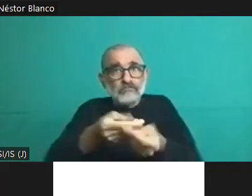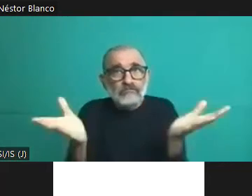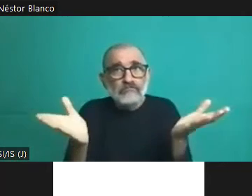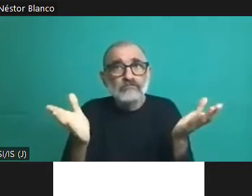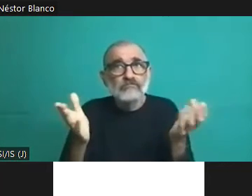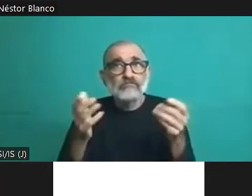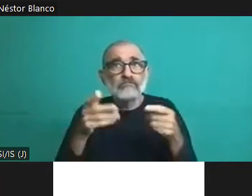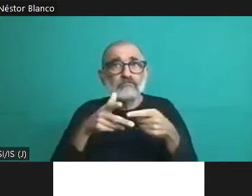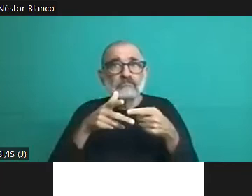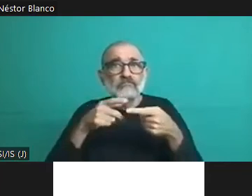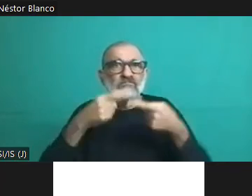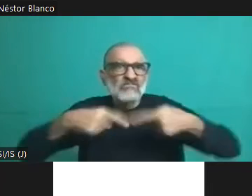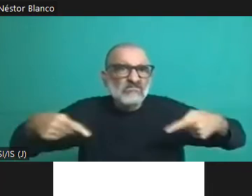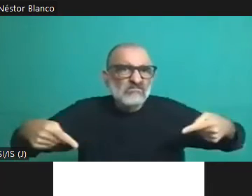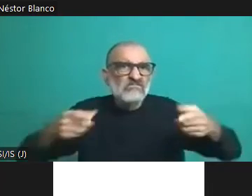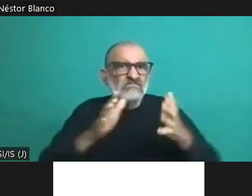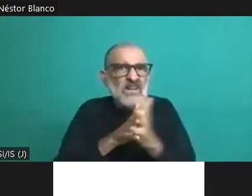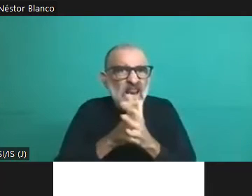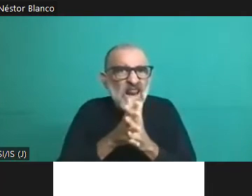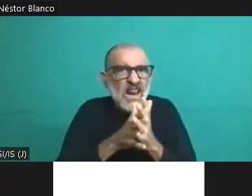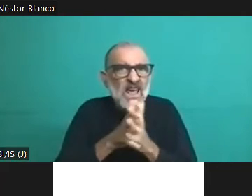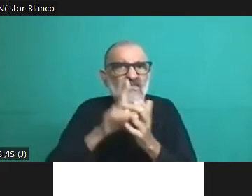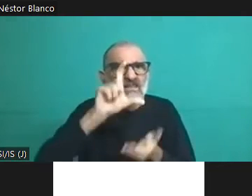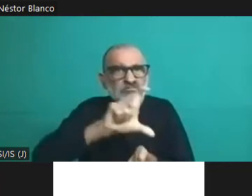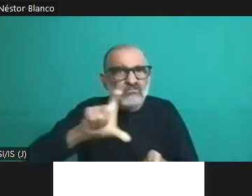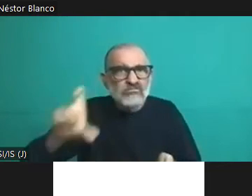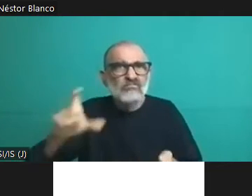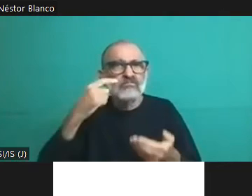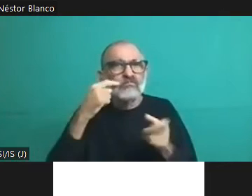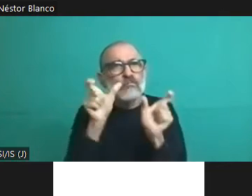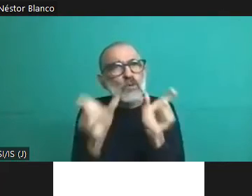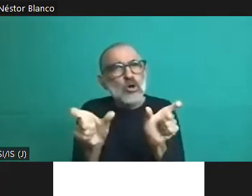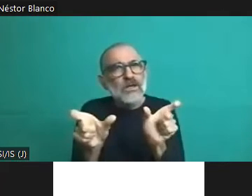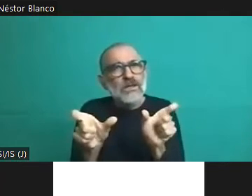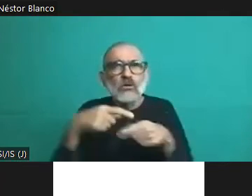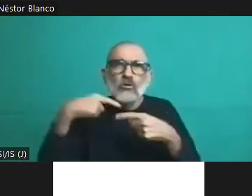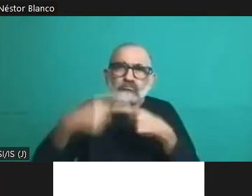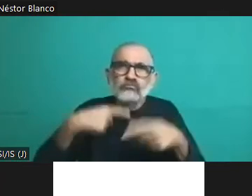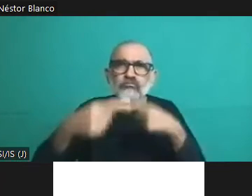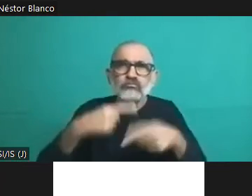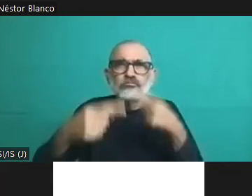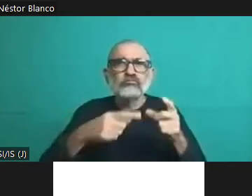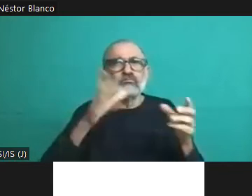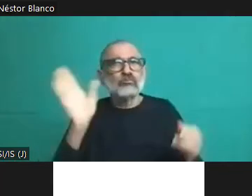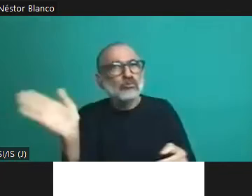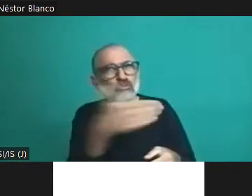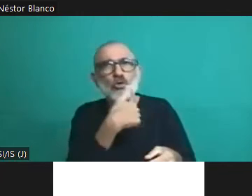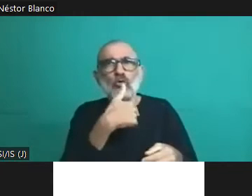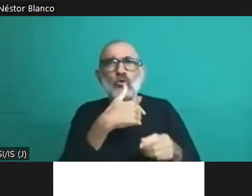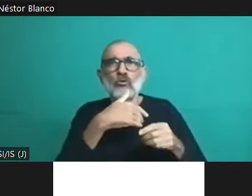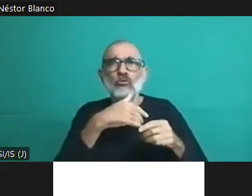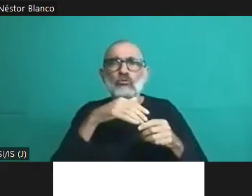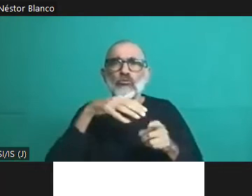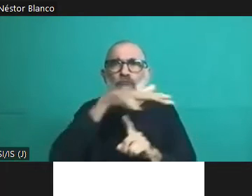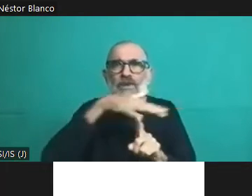hygiene compliance. And three, strengthen and create IPC units or departments in